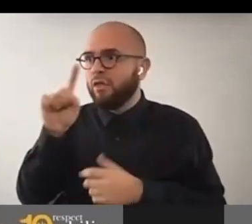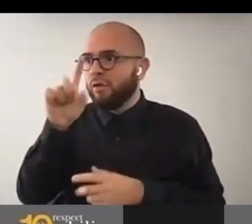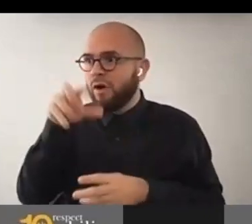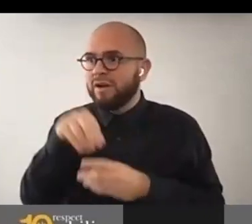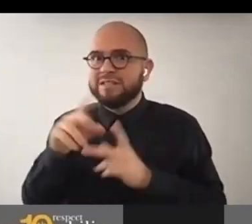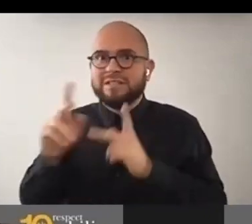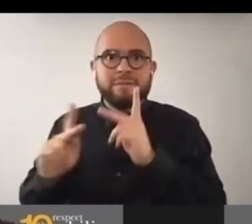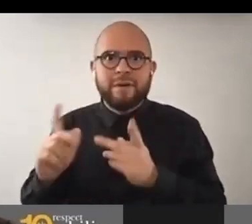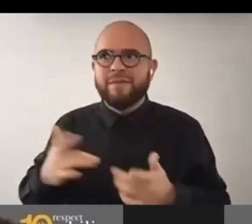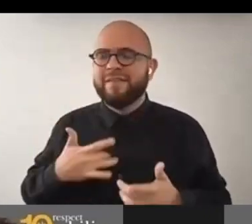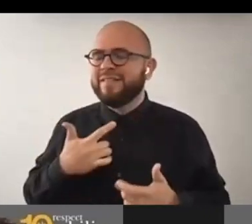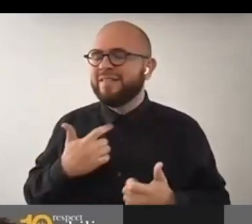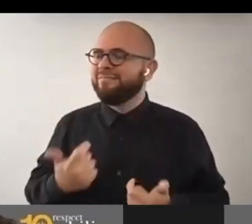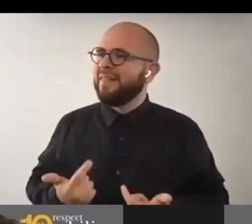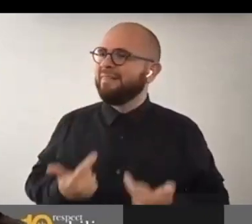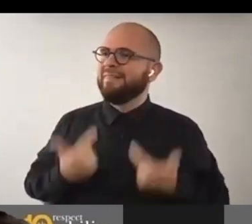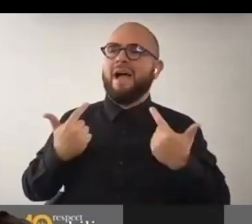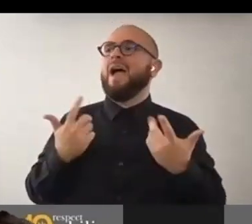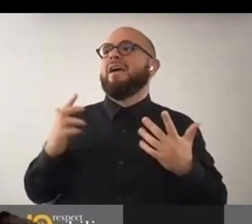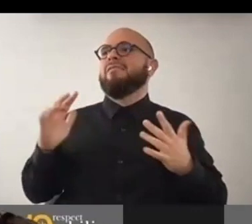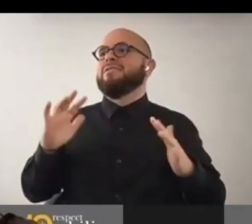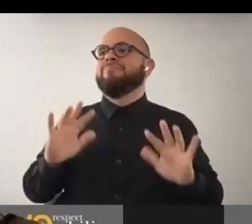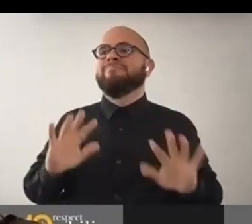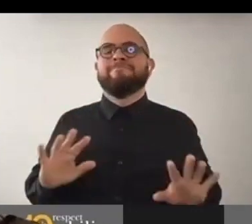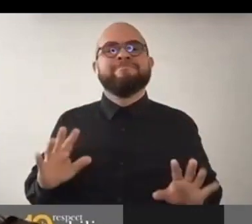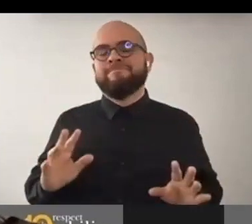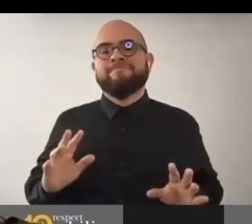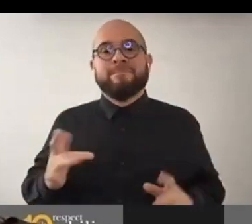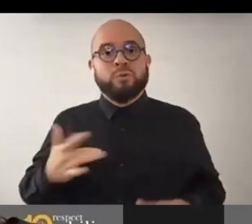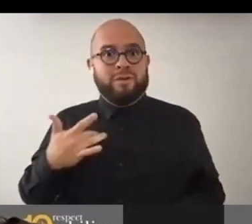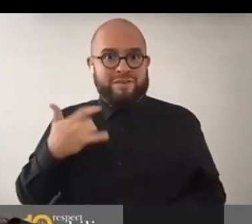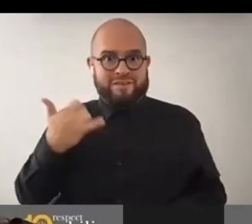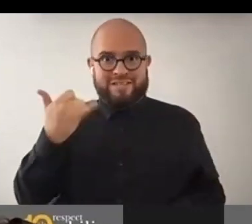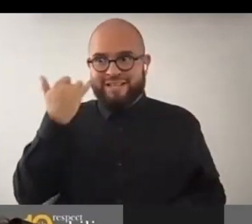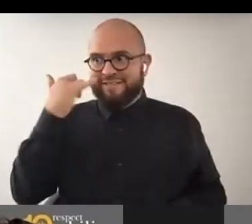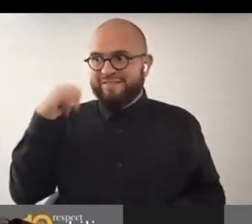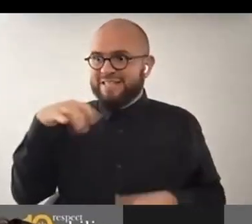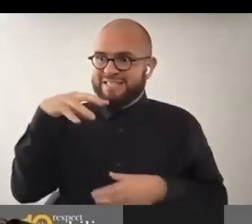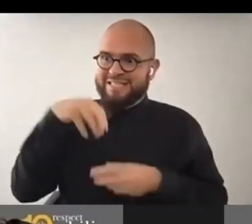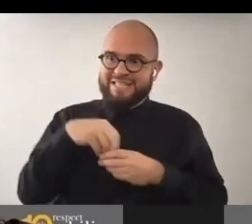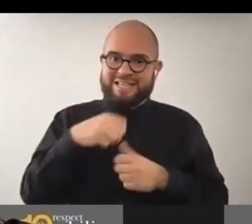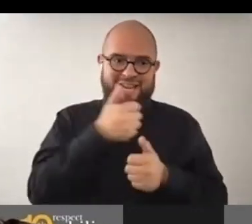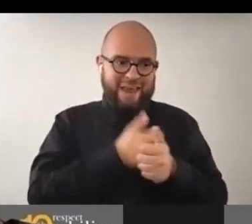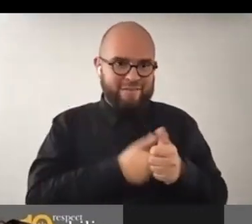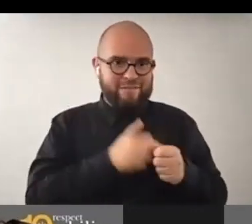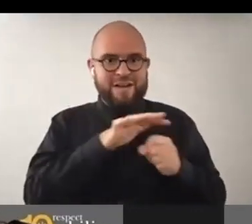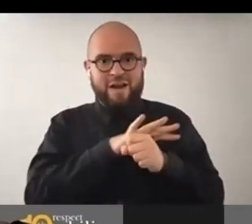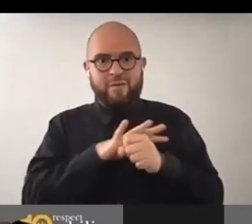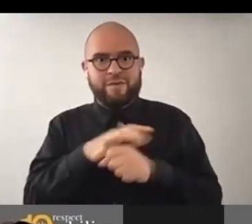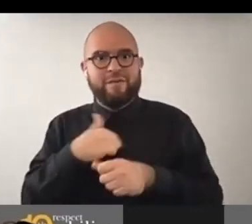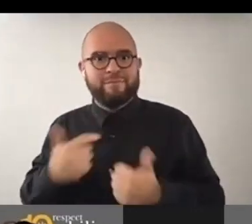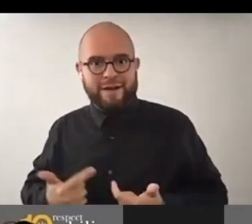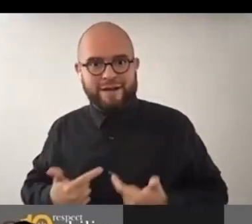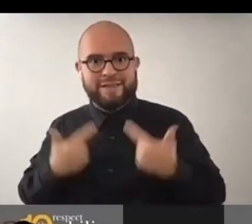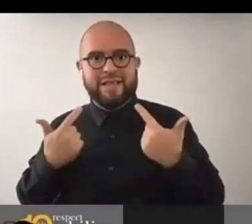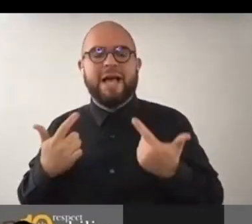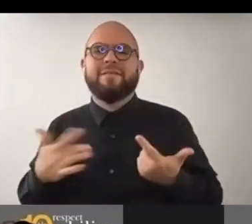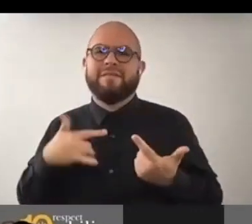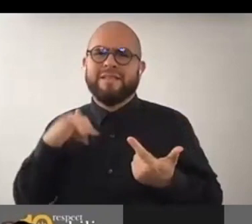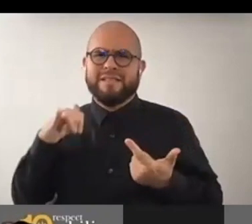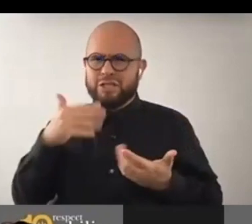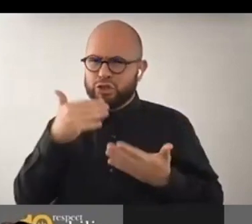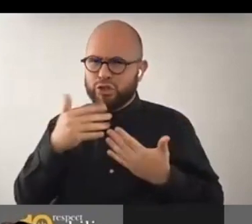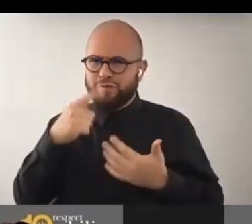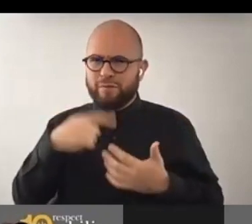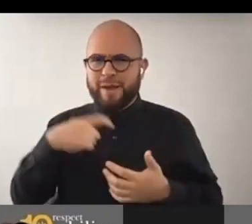And so having that in every area of my life is actually really good for my mental health, as